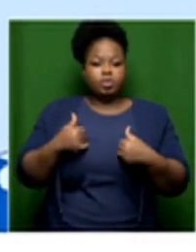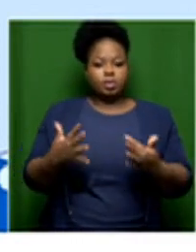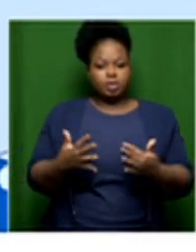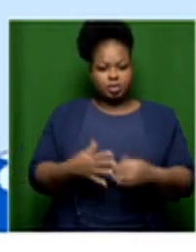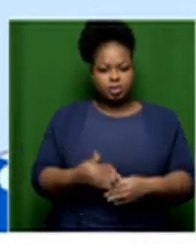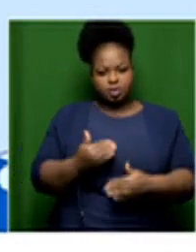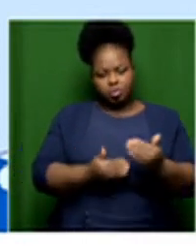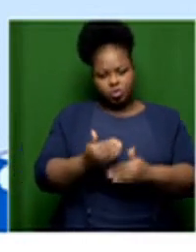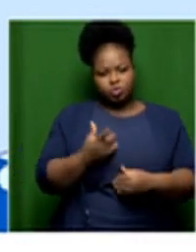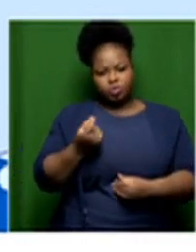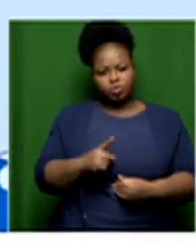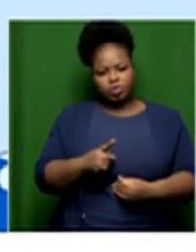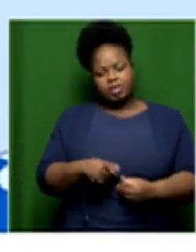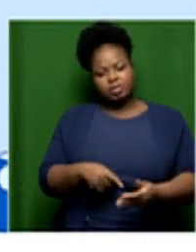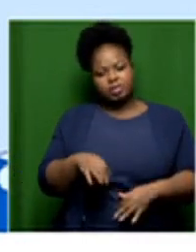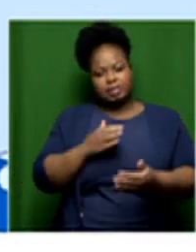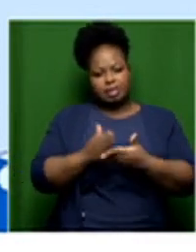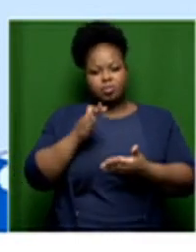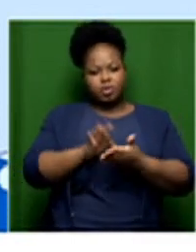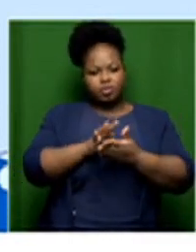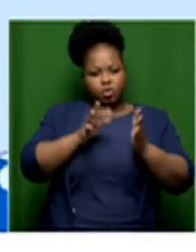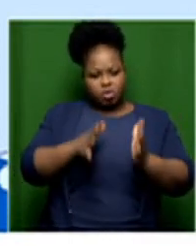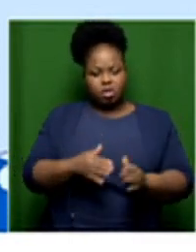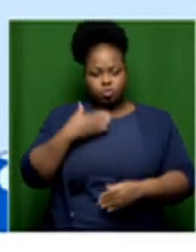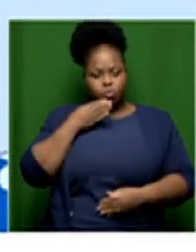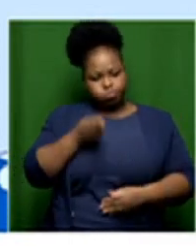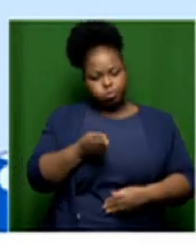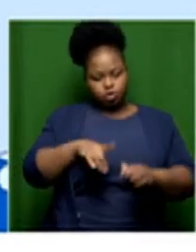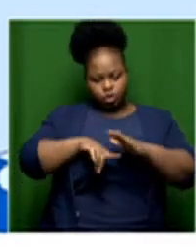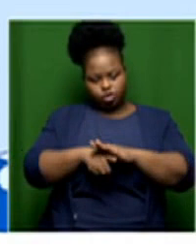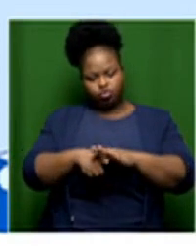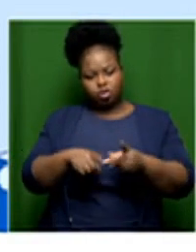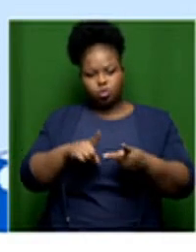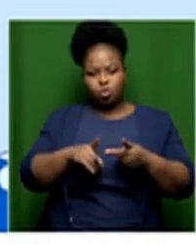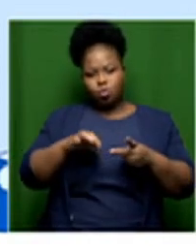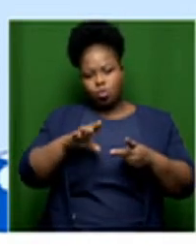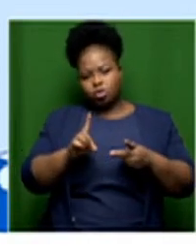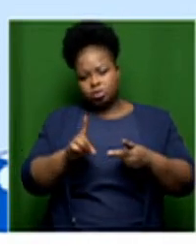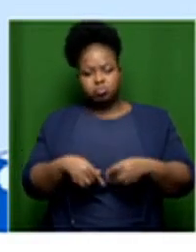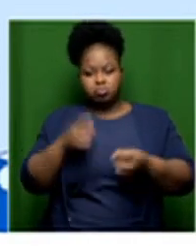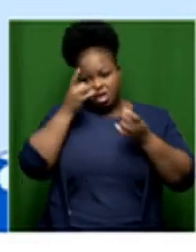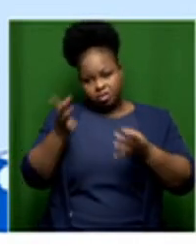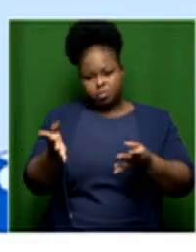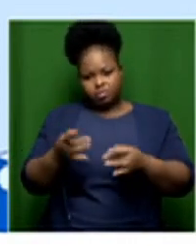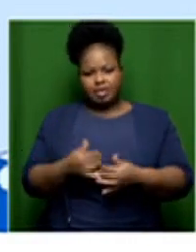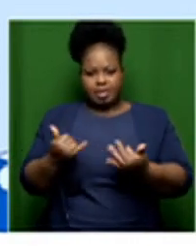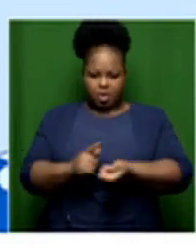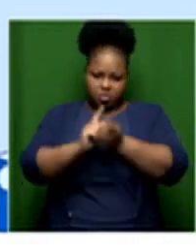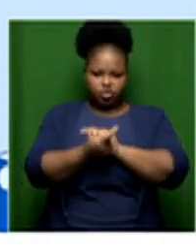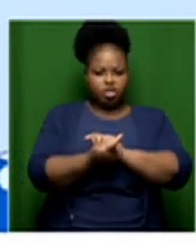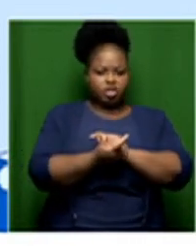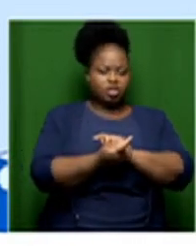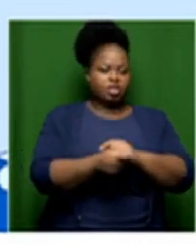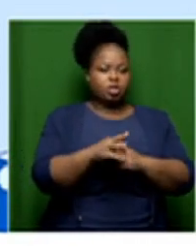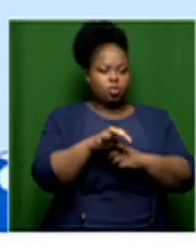process of interaction with affected voters in those voting districts and wards to inform them that their ward boundaries have